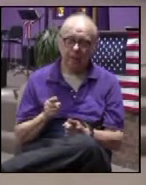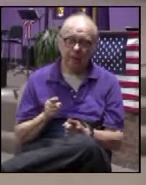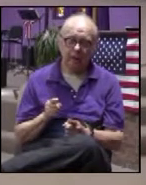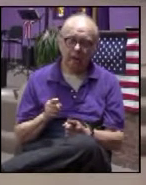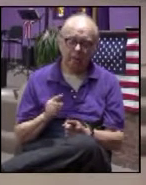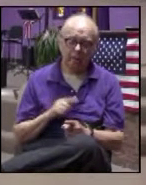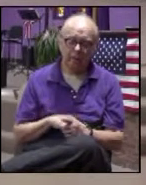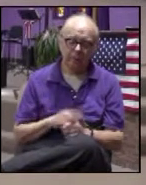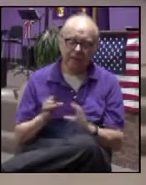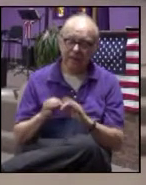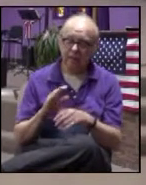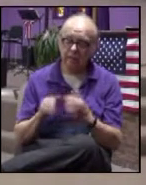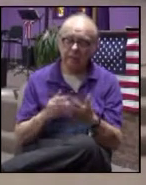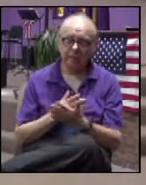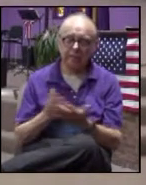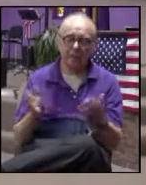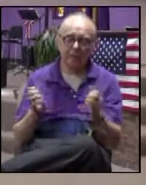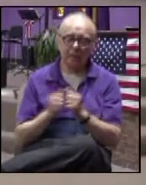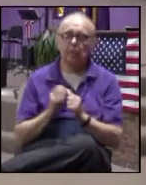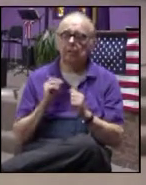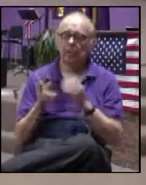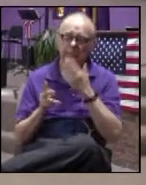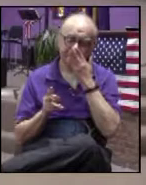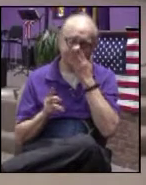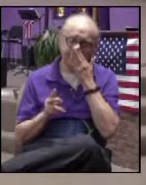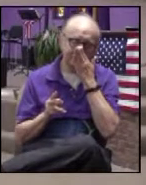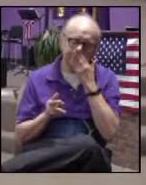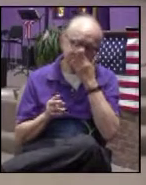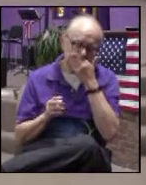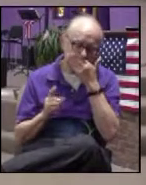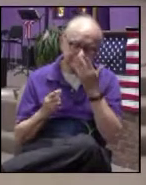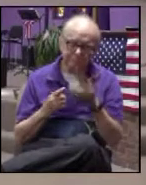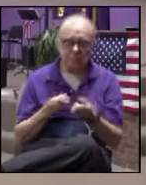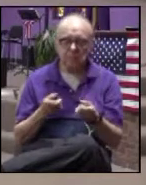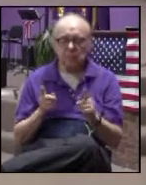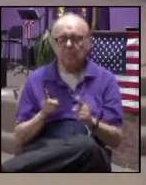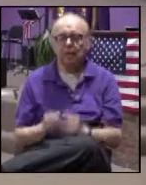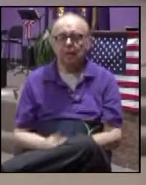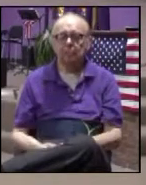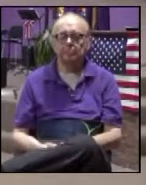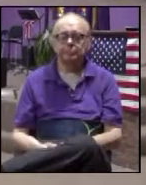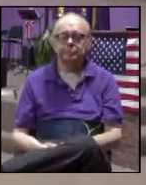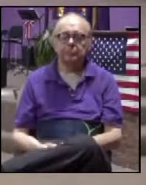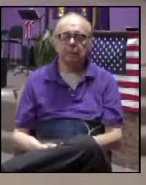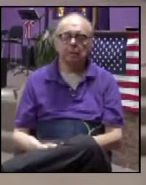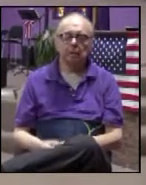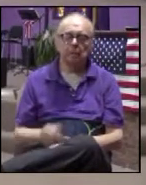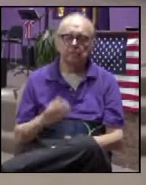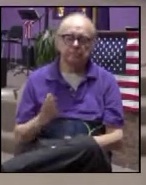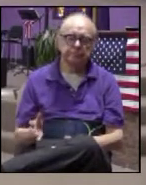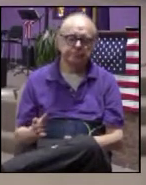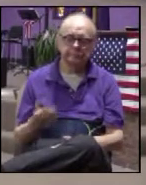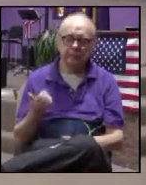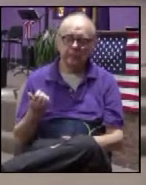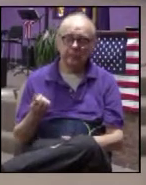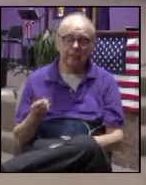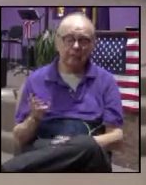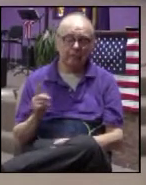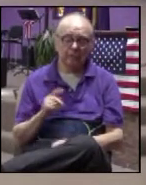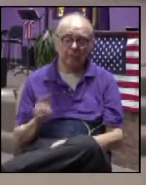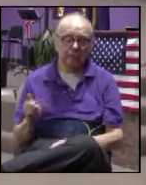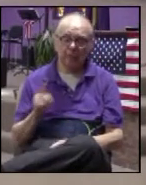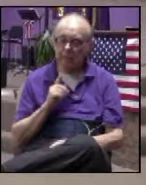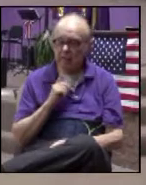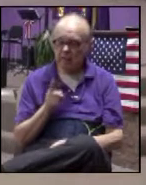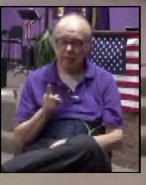this together. Okay? So what happens was, there was only a few of these that